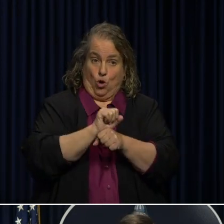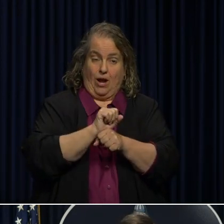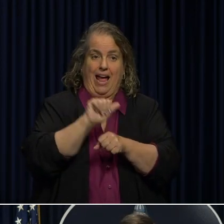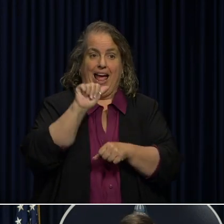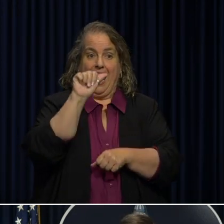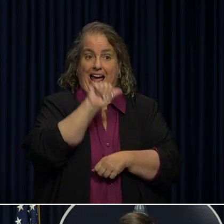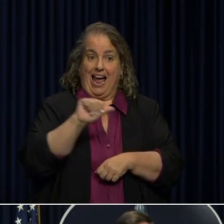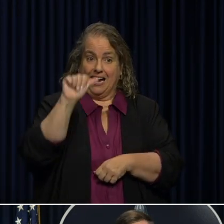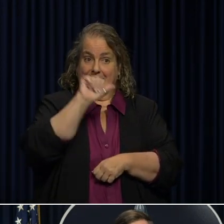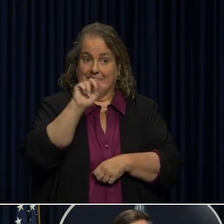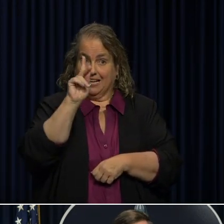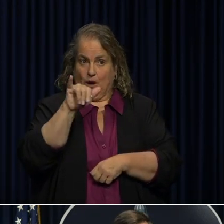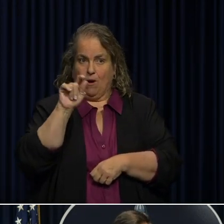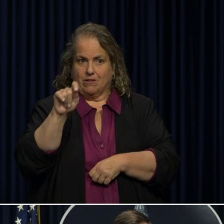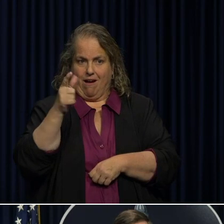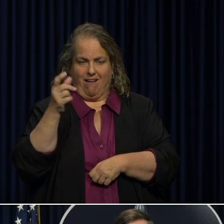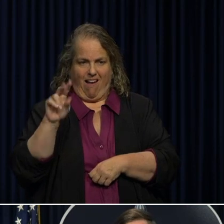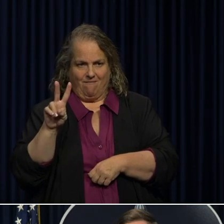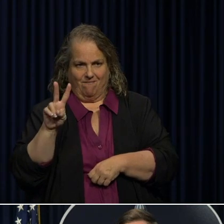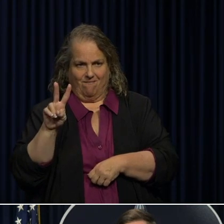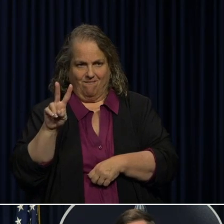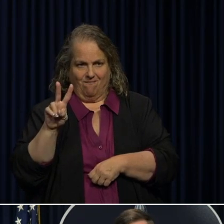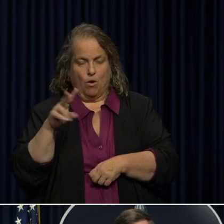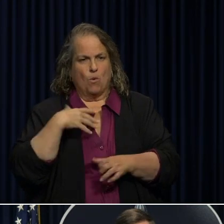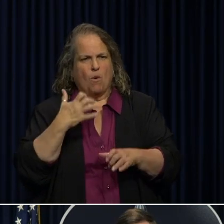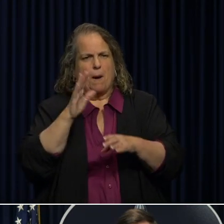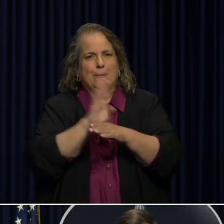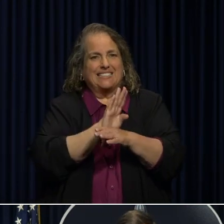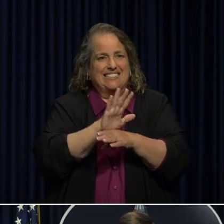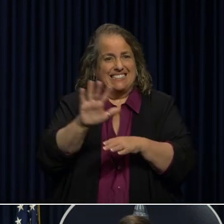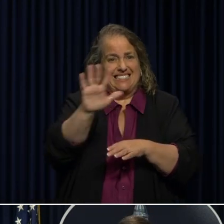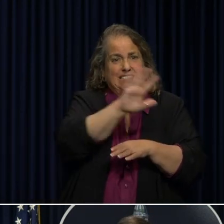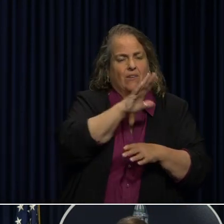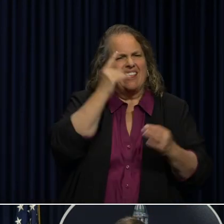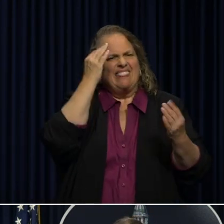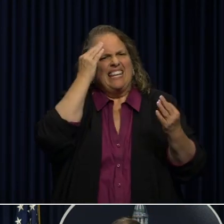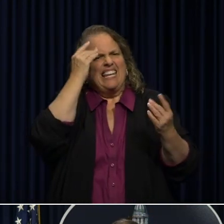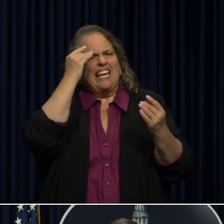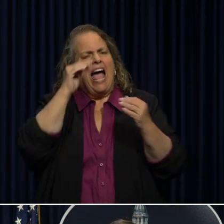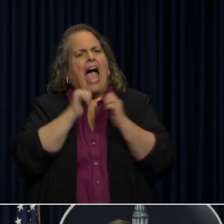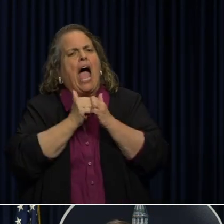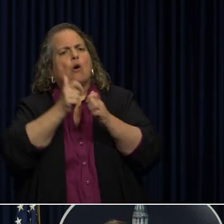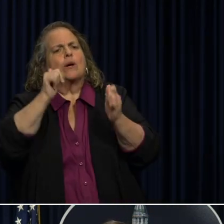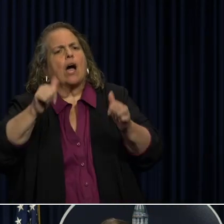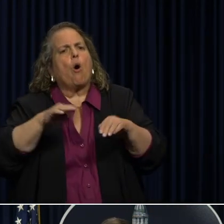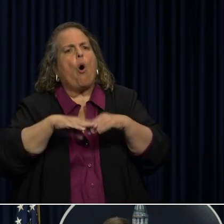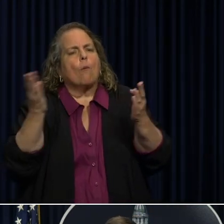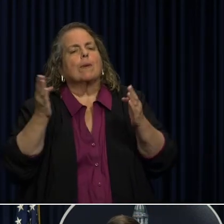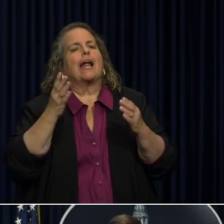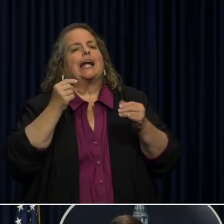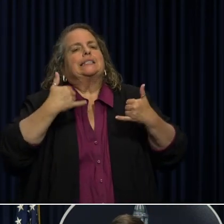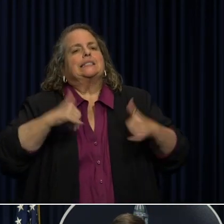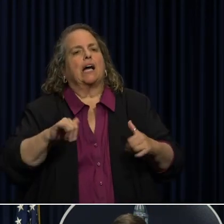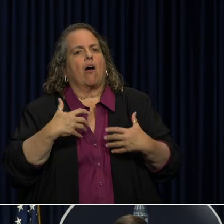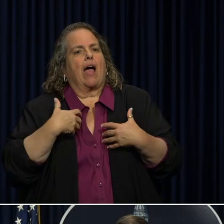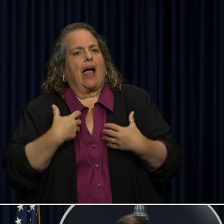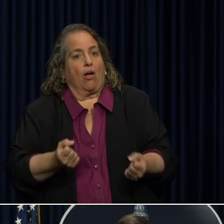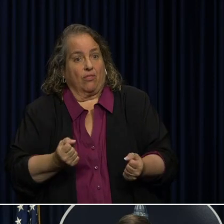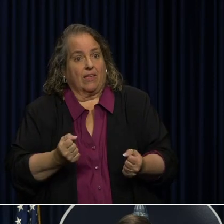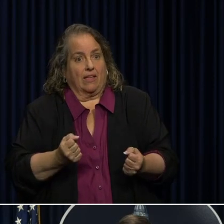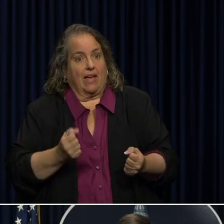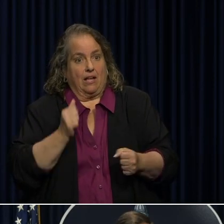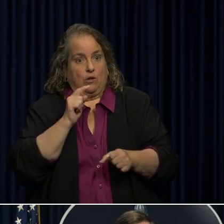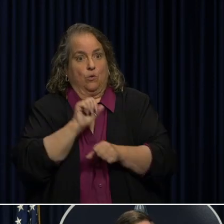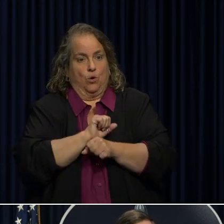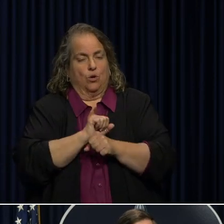healthyatwork@ky.gov. So we want our businesses thinking about this, getting ready. And here are a couple things that I wanted to throw out